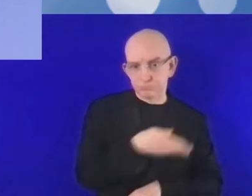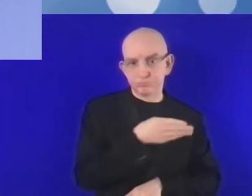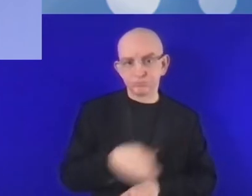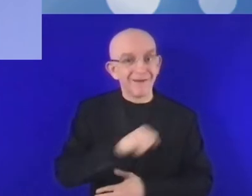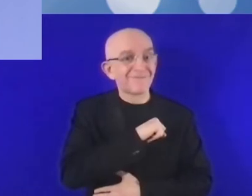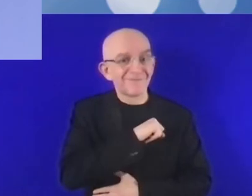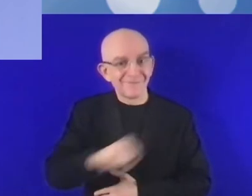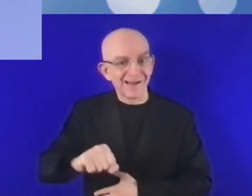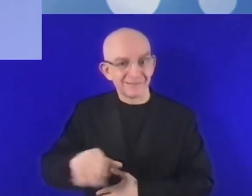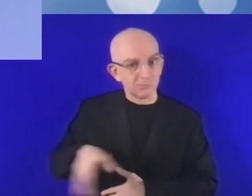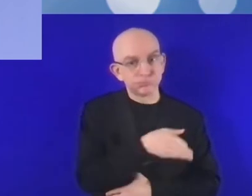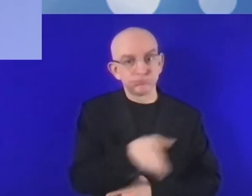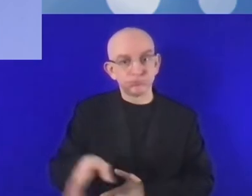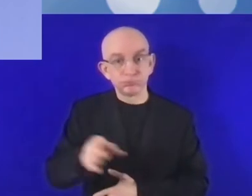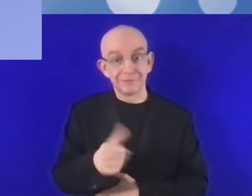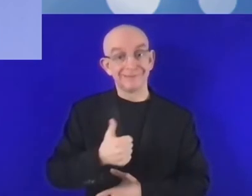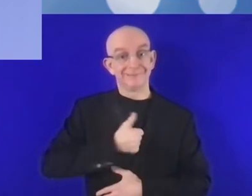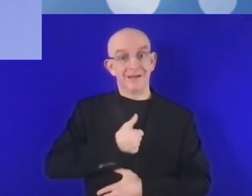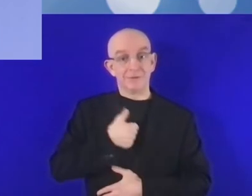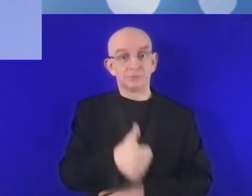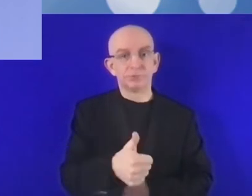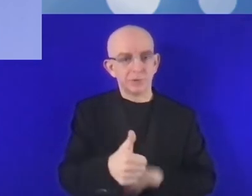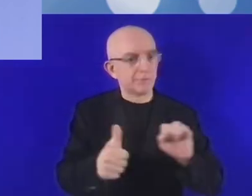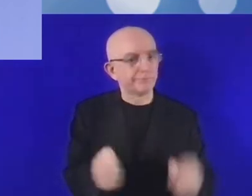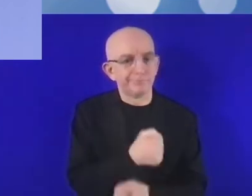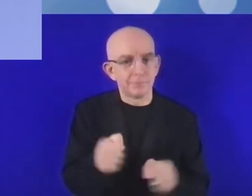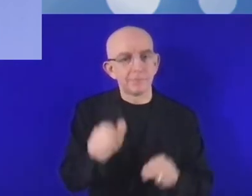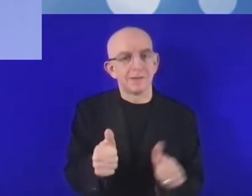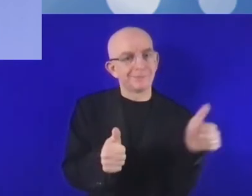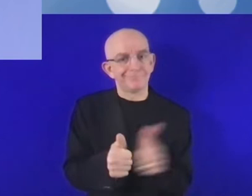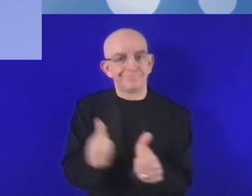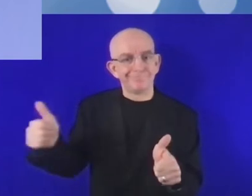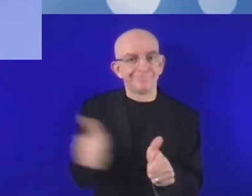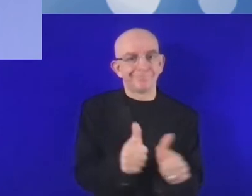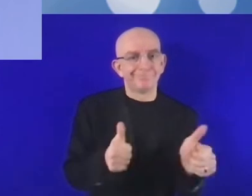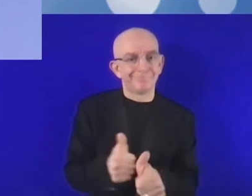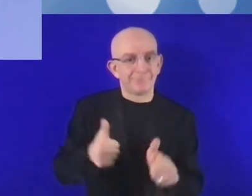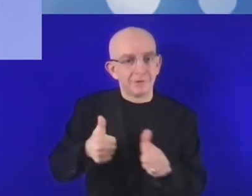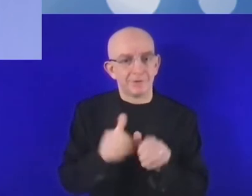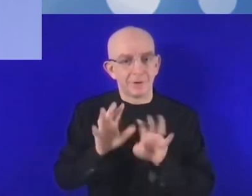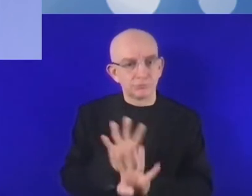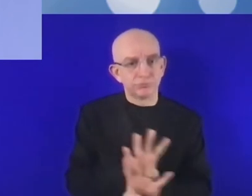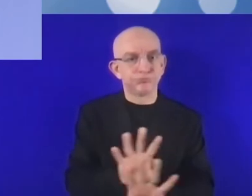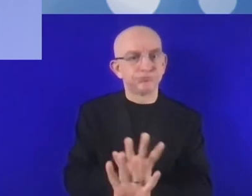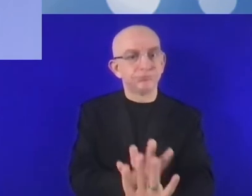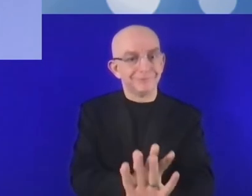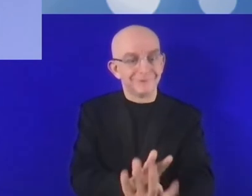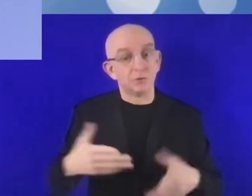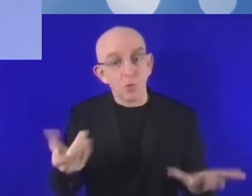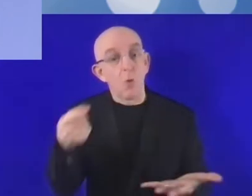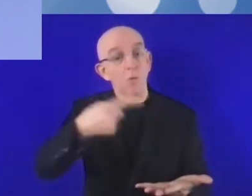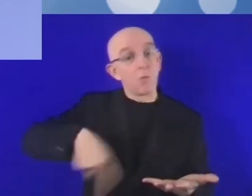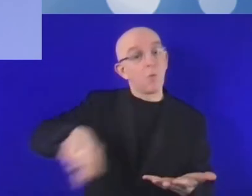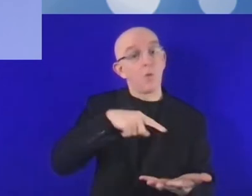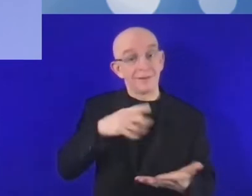very nature digital transformation for example when my country or ethiopia government